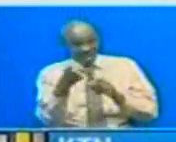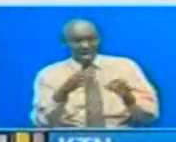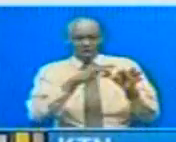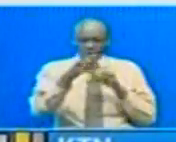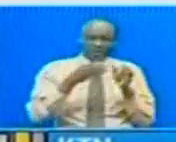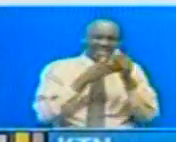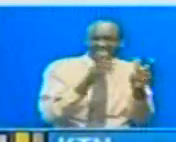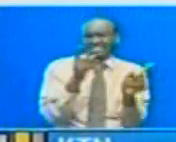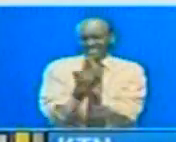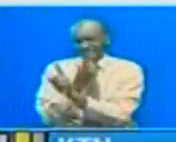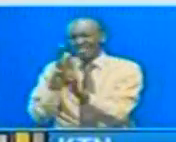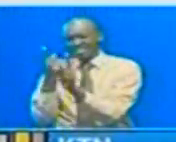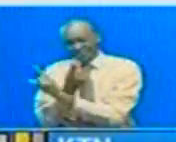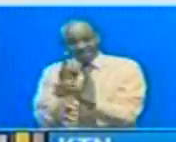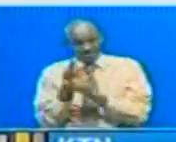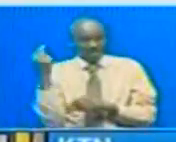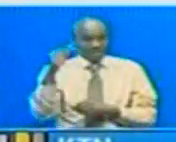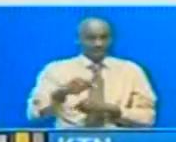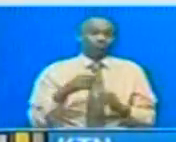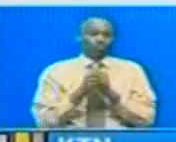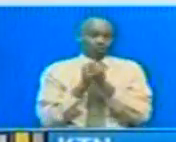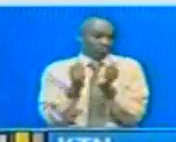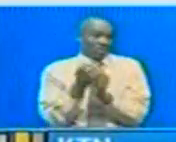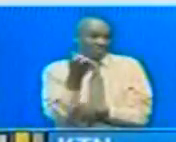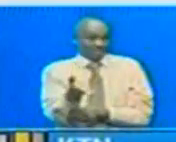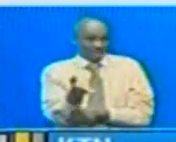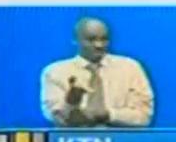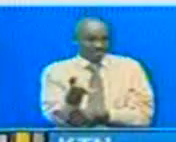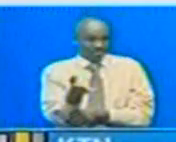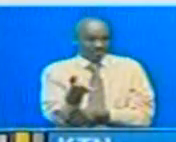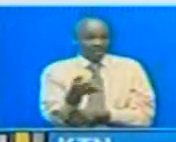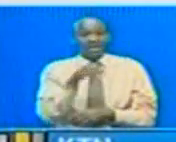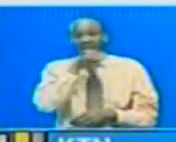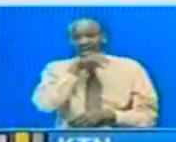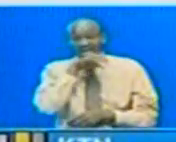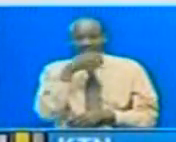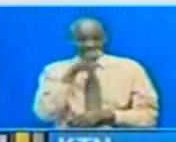among dignitaries from across the political divide who attended the service.